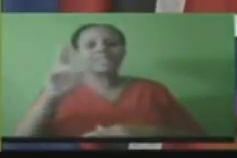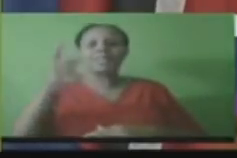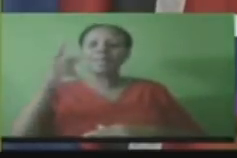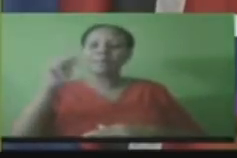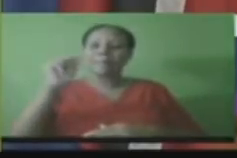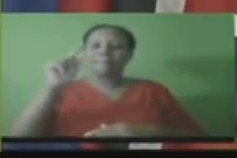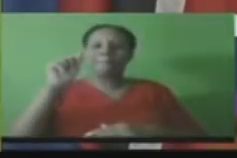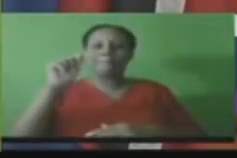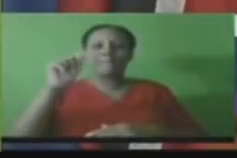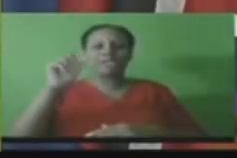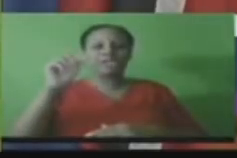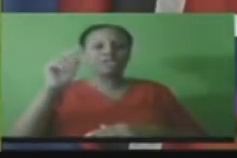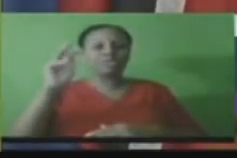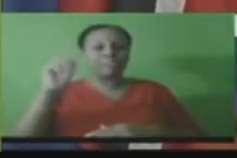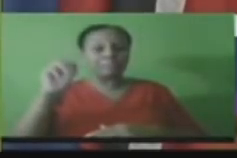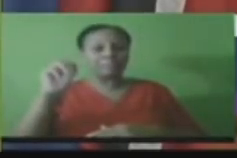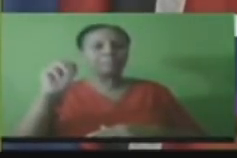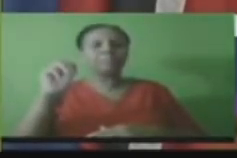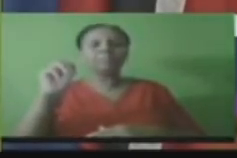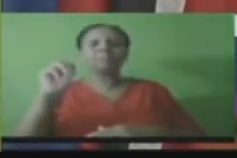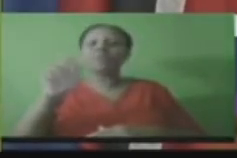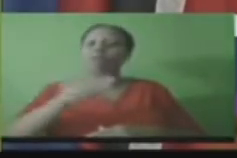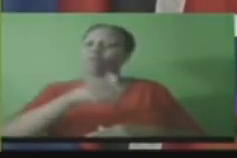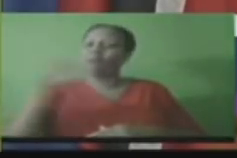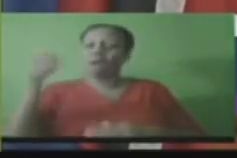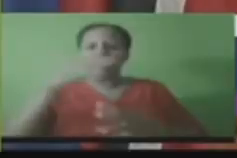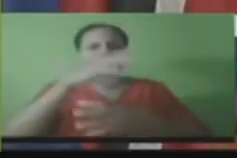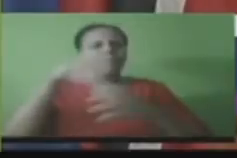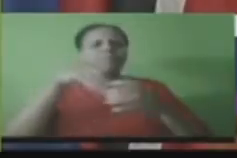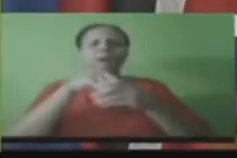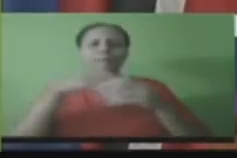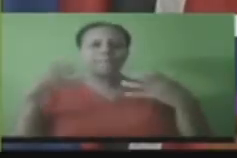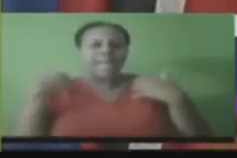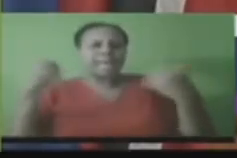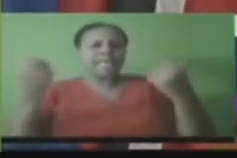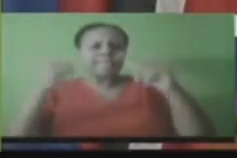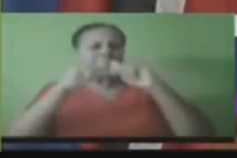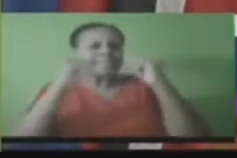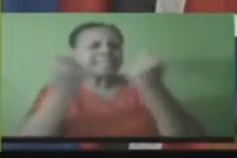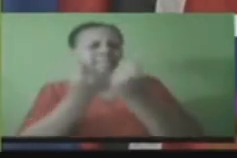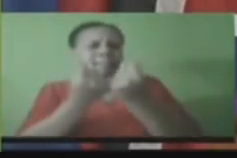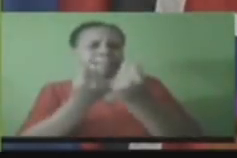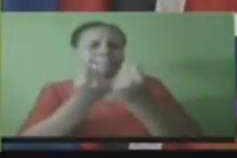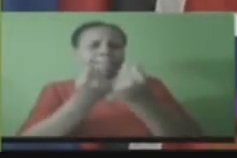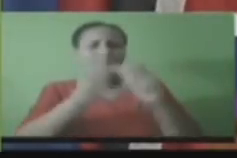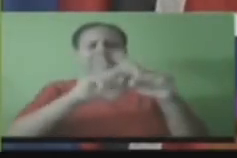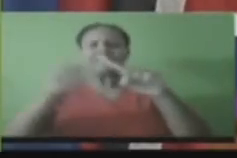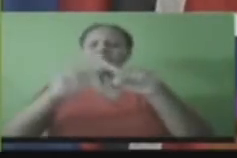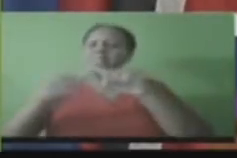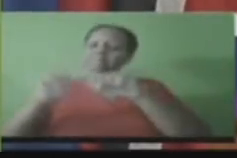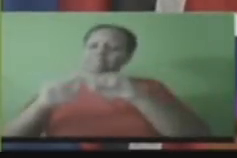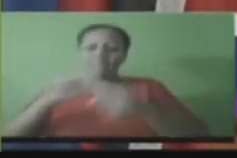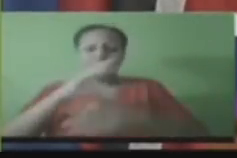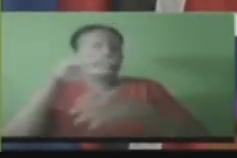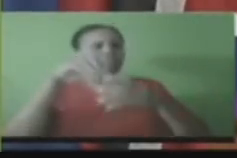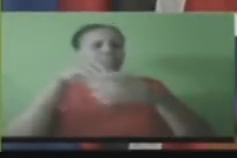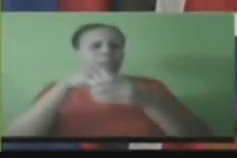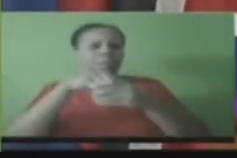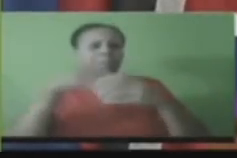team, members of the health care givers and the public, thank you for your